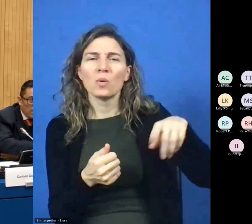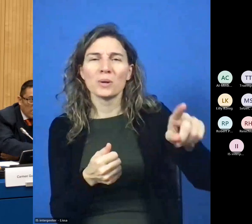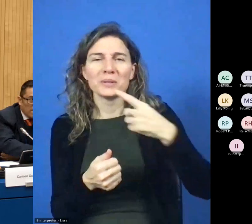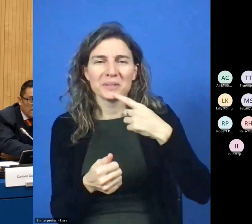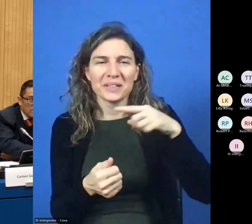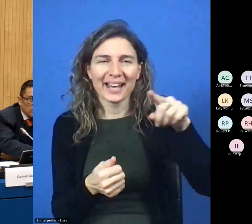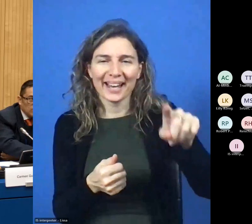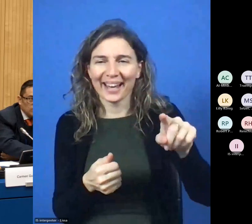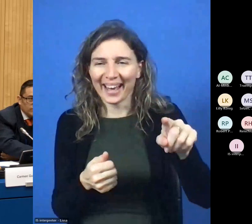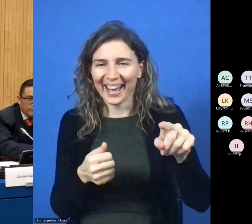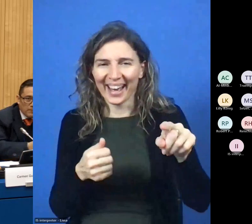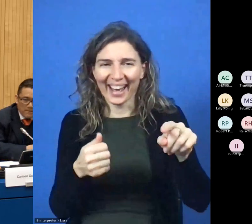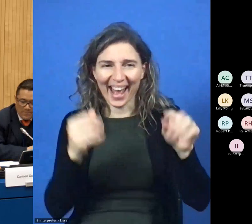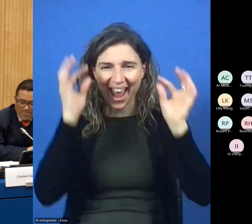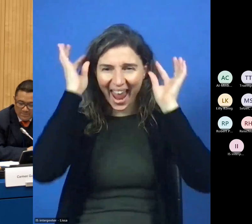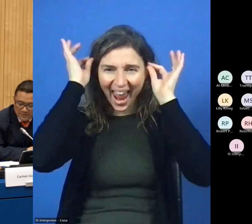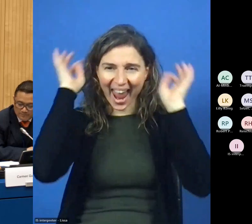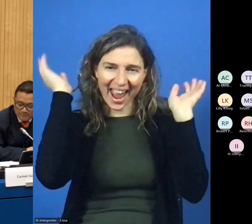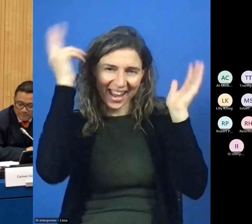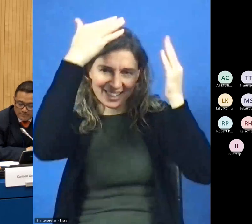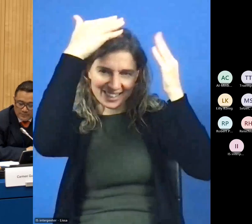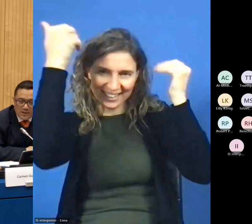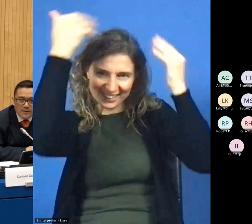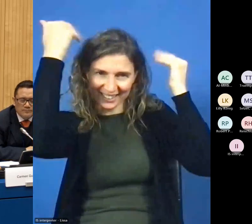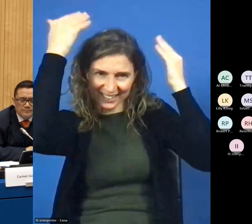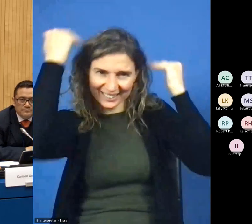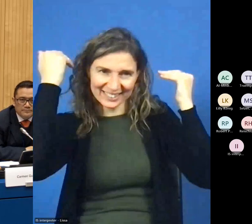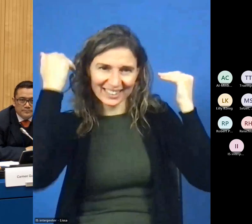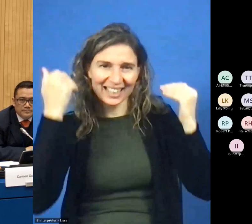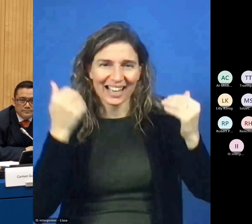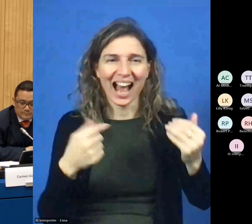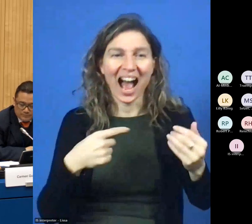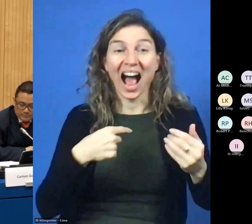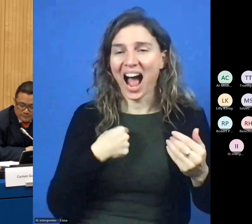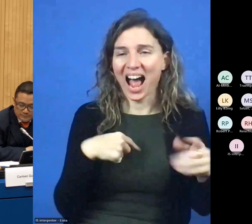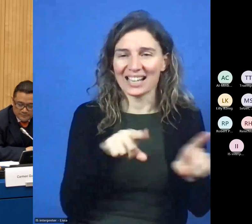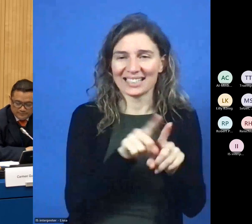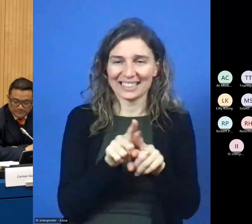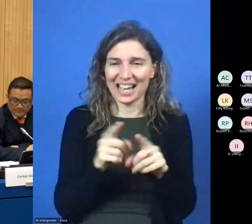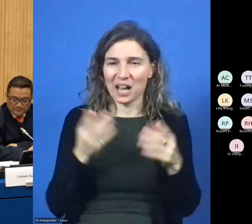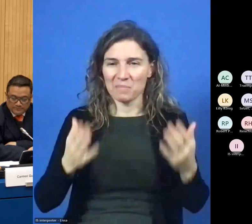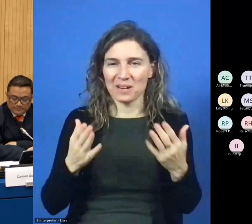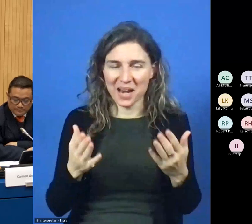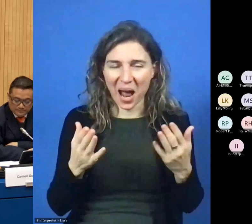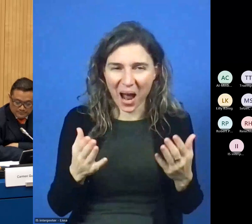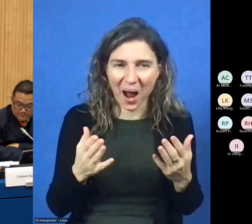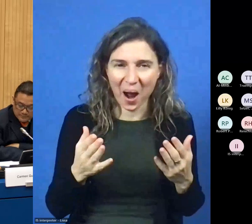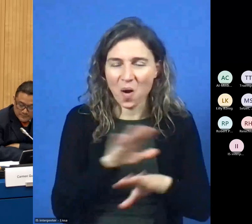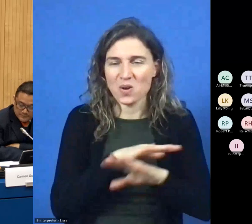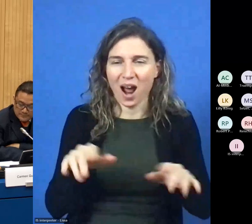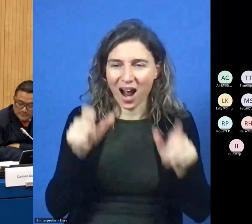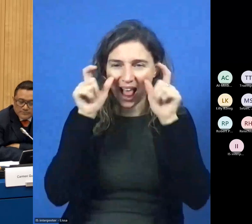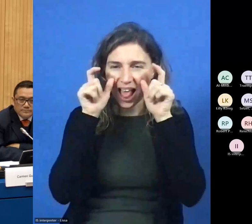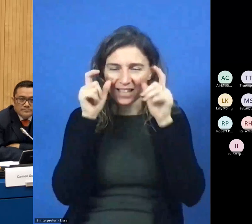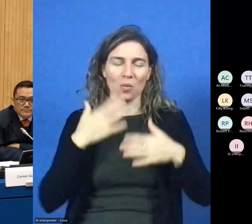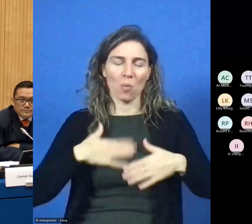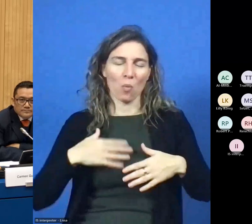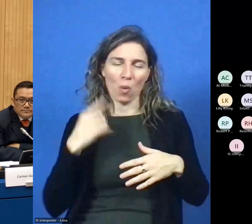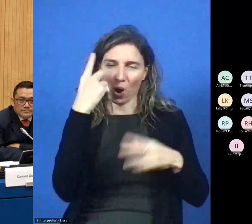look younger. I'm not wearing glasses for the same reason. No, it's a small joke. My question